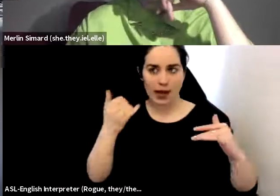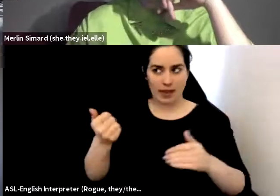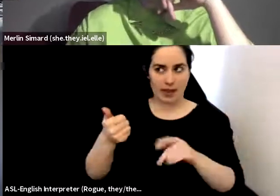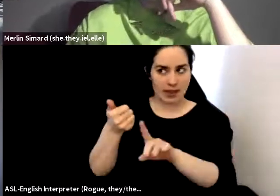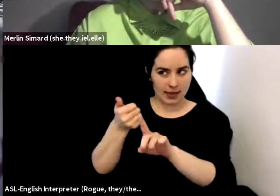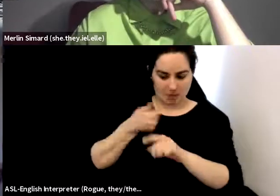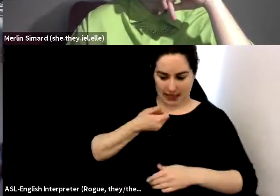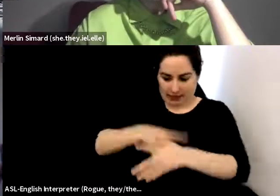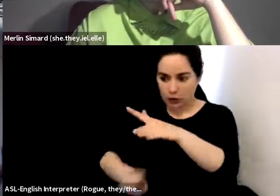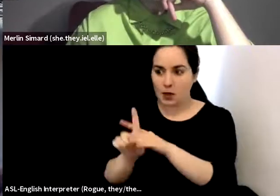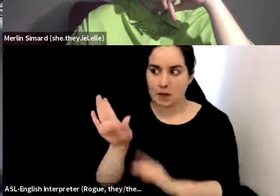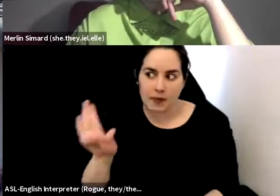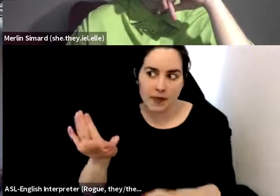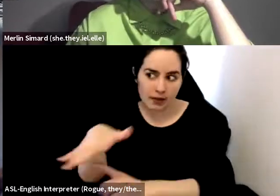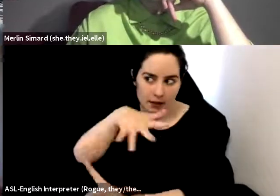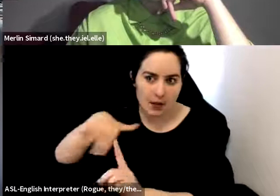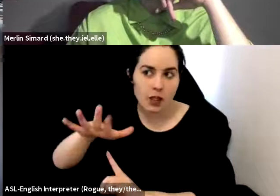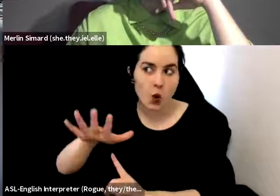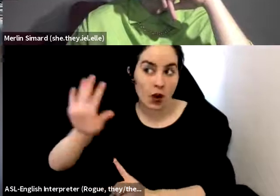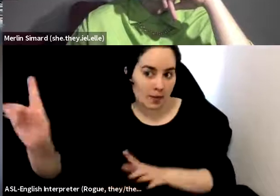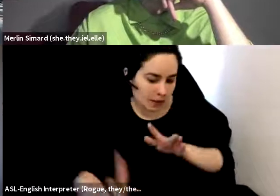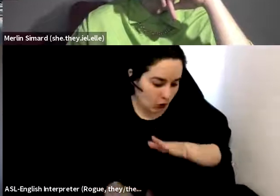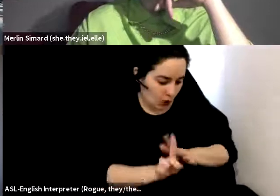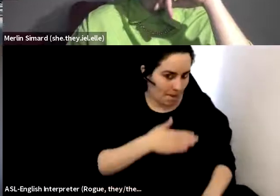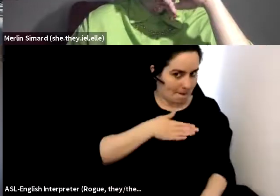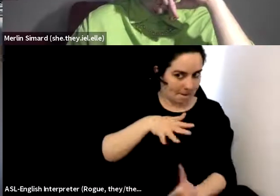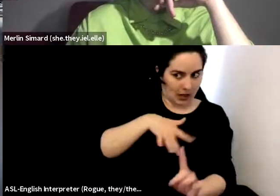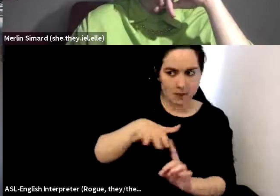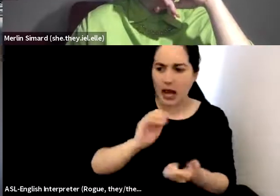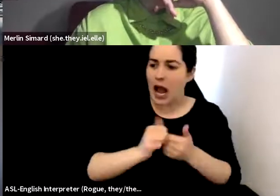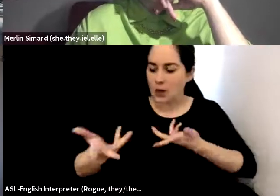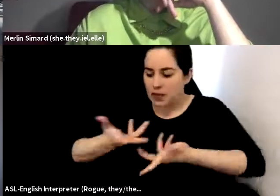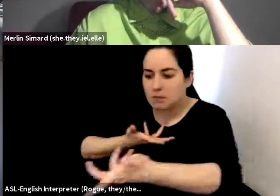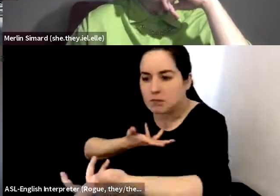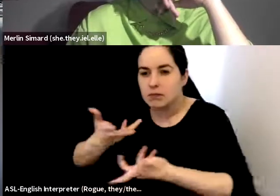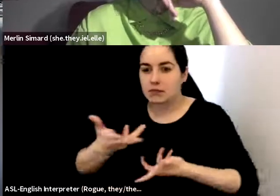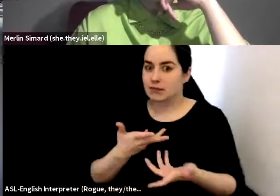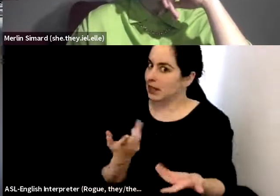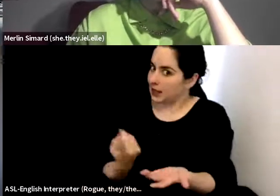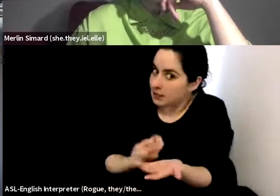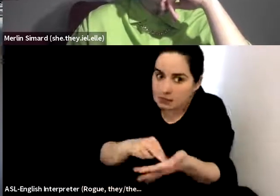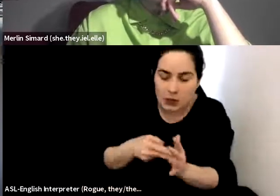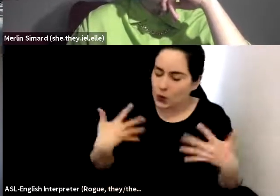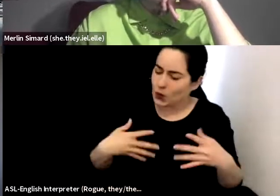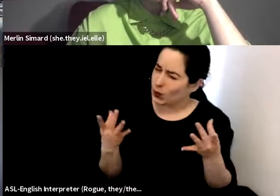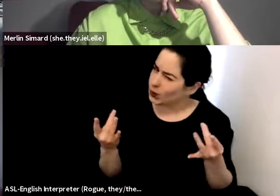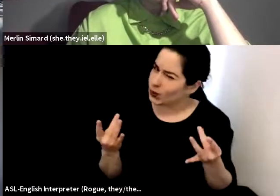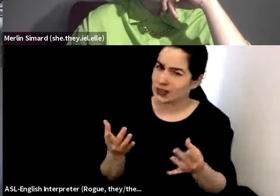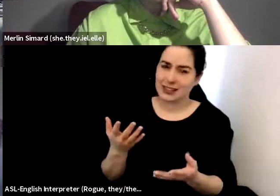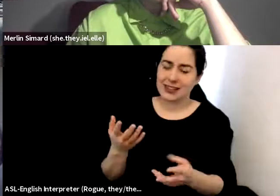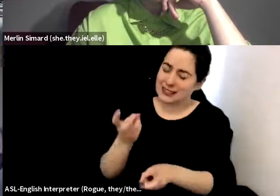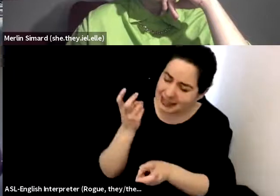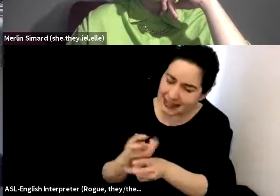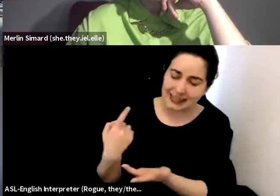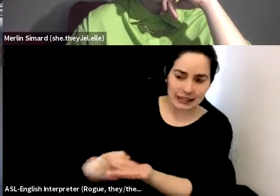space, wanting to bring these things with you and having to engage in hard conversations to try to